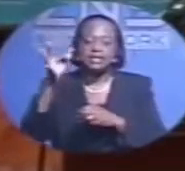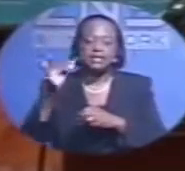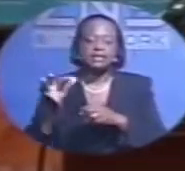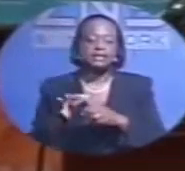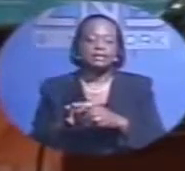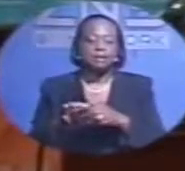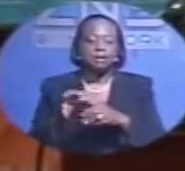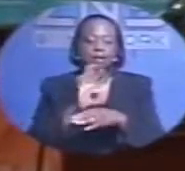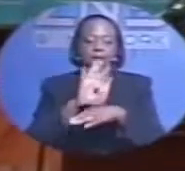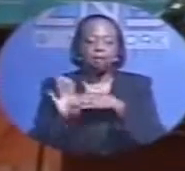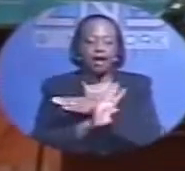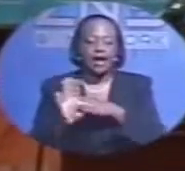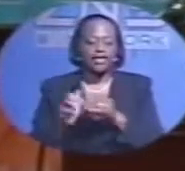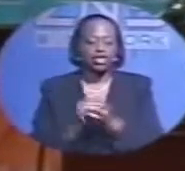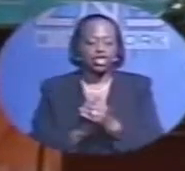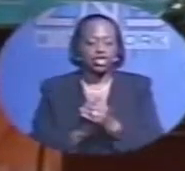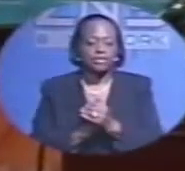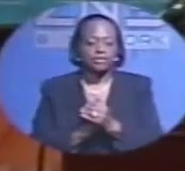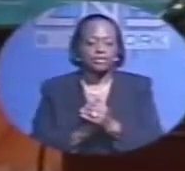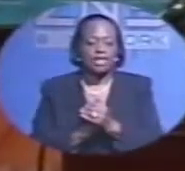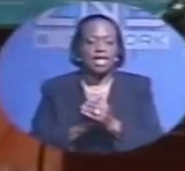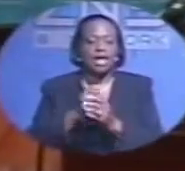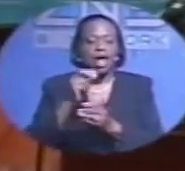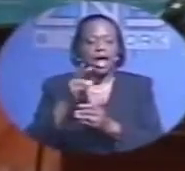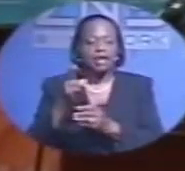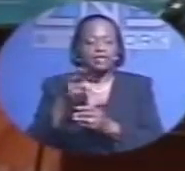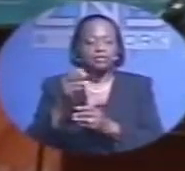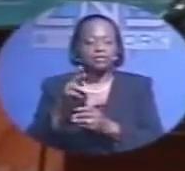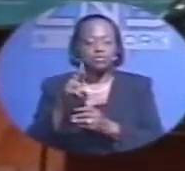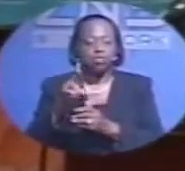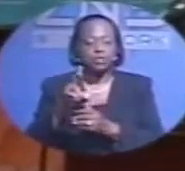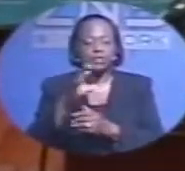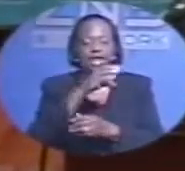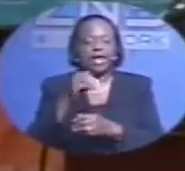Hyatt, Mondrian, Rosewood, and Sheraton.